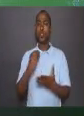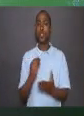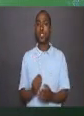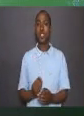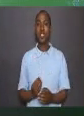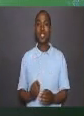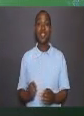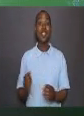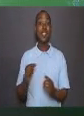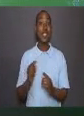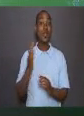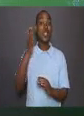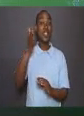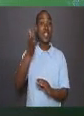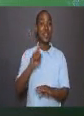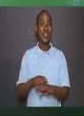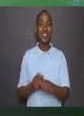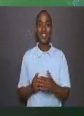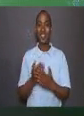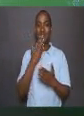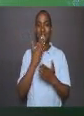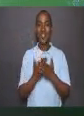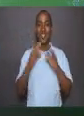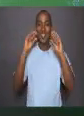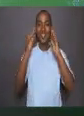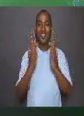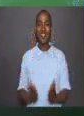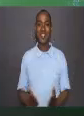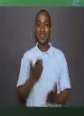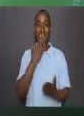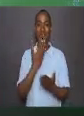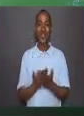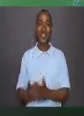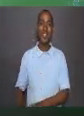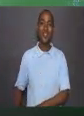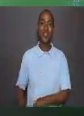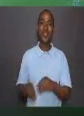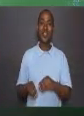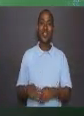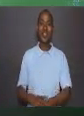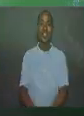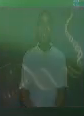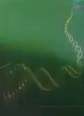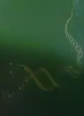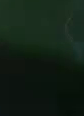Until next lesson, thank you, teacher. Thank you, students.